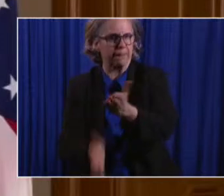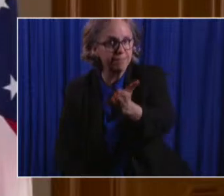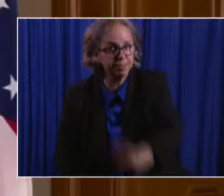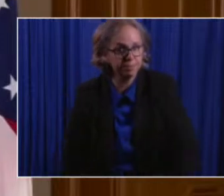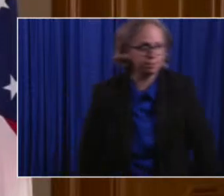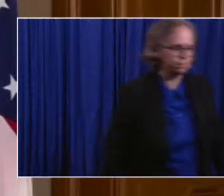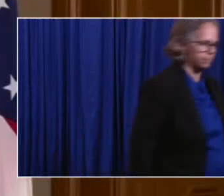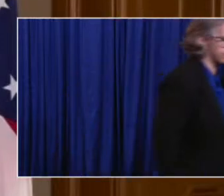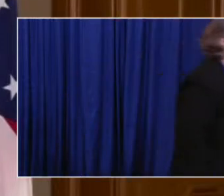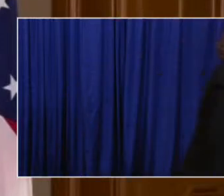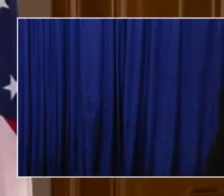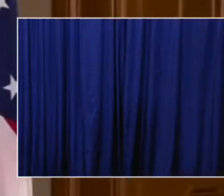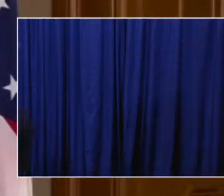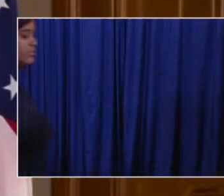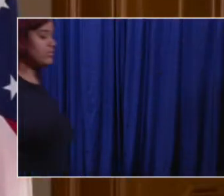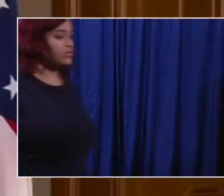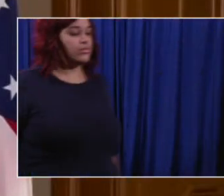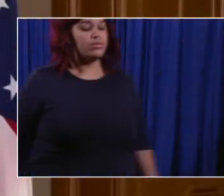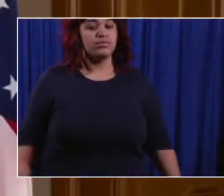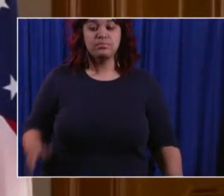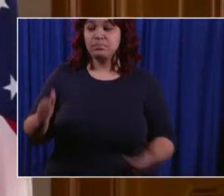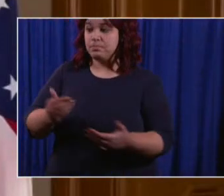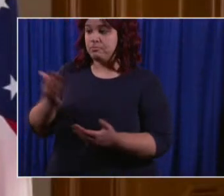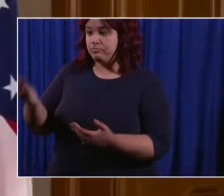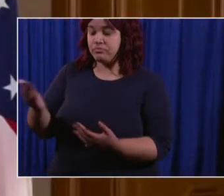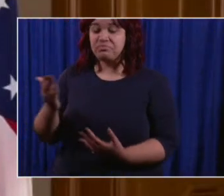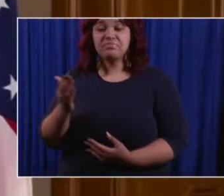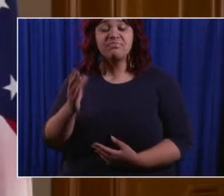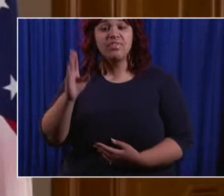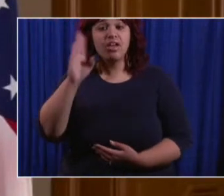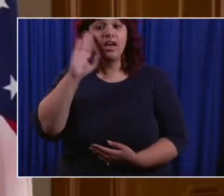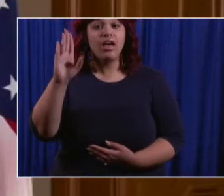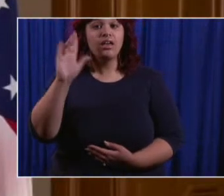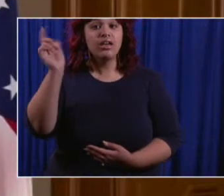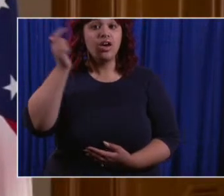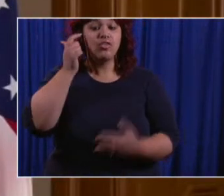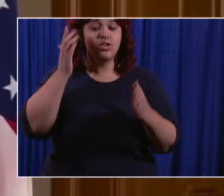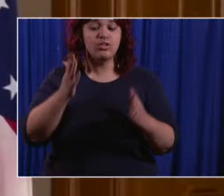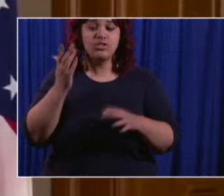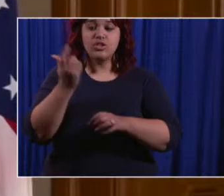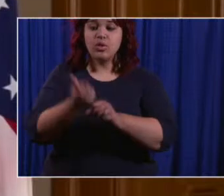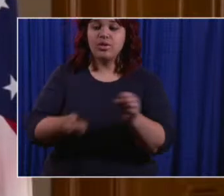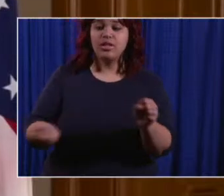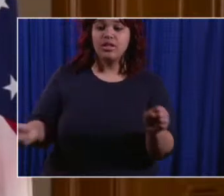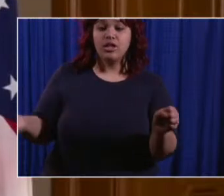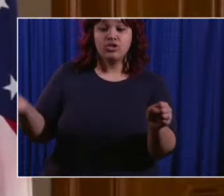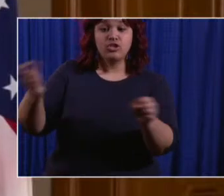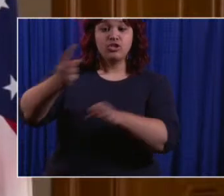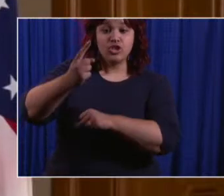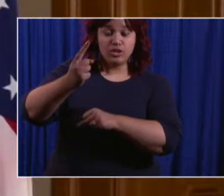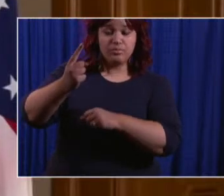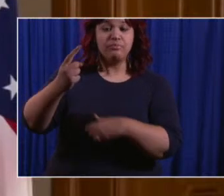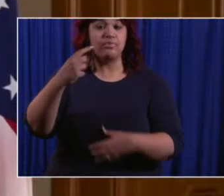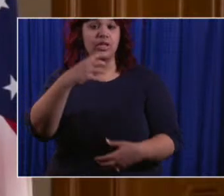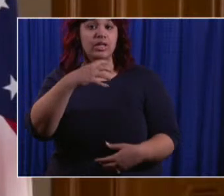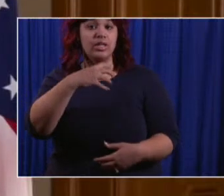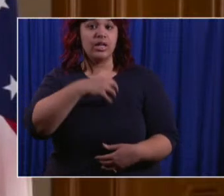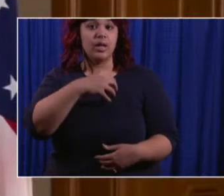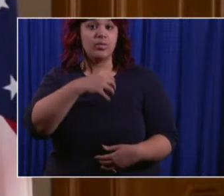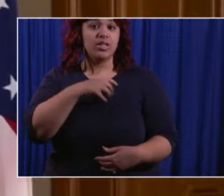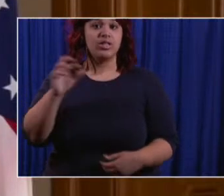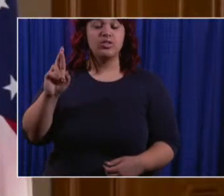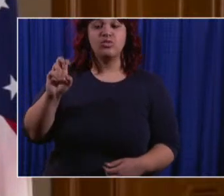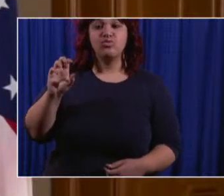Journal. Hey, Governor, last year, within about a month of George Floyd's death, you unrolled a police reform package. It was